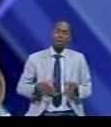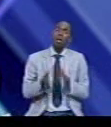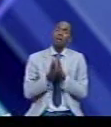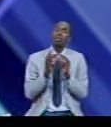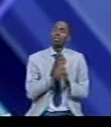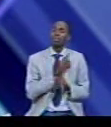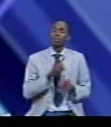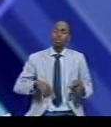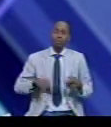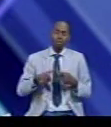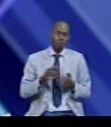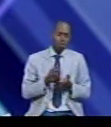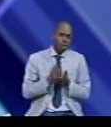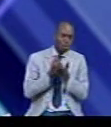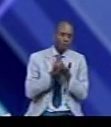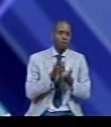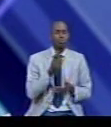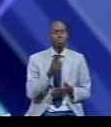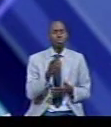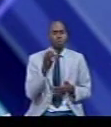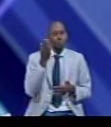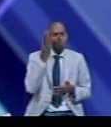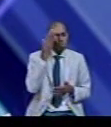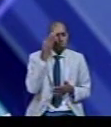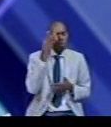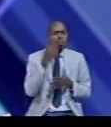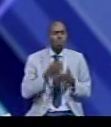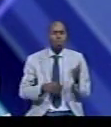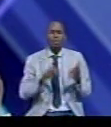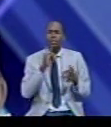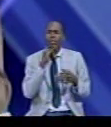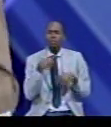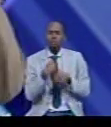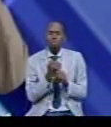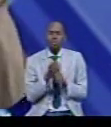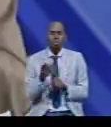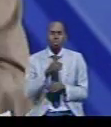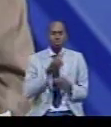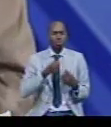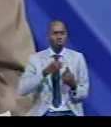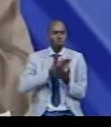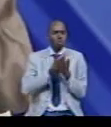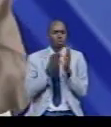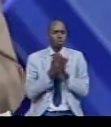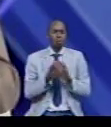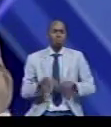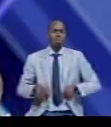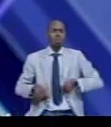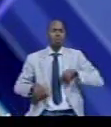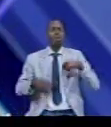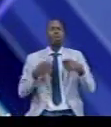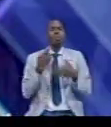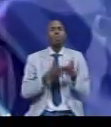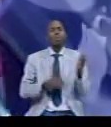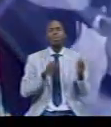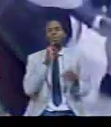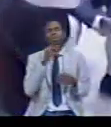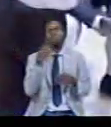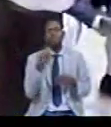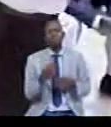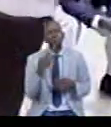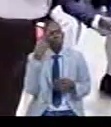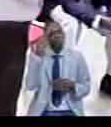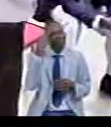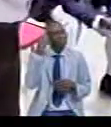you. Recognize what is making you to be proud. What is the root of your pride? What is it that